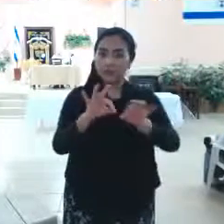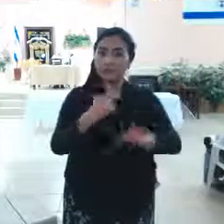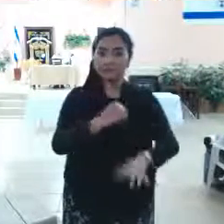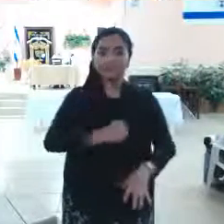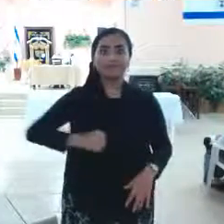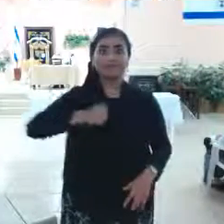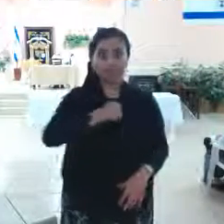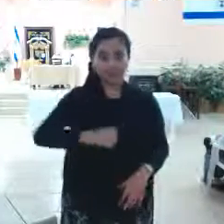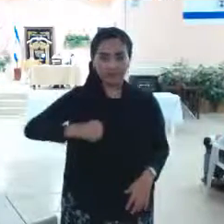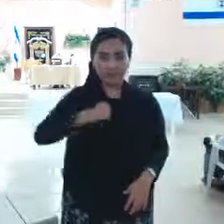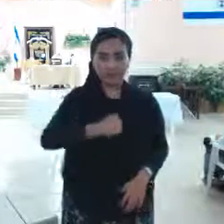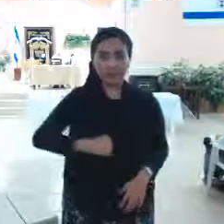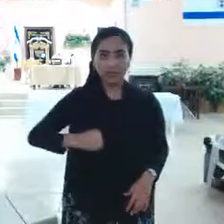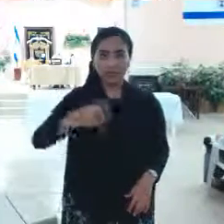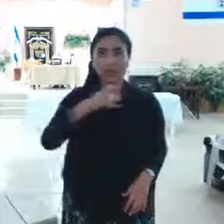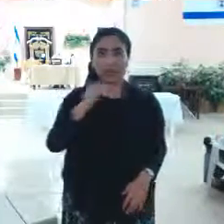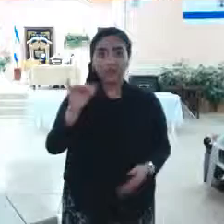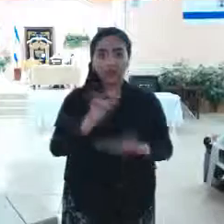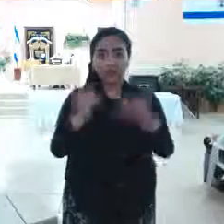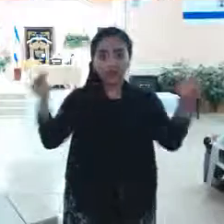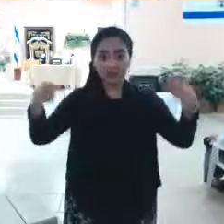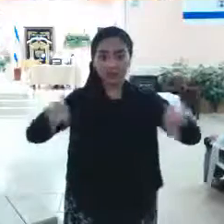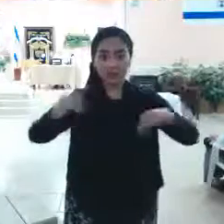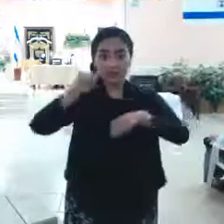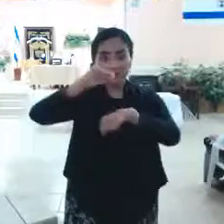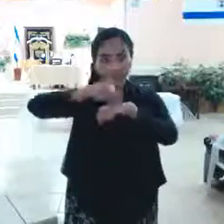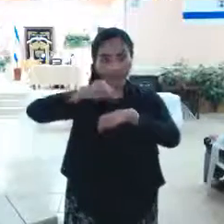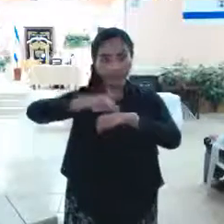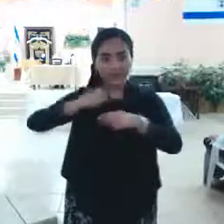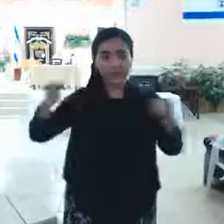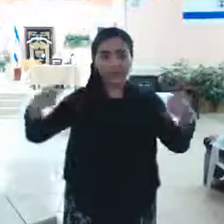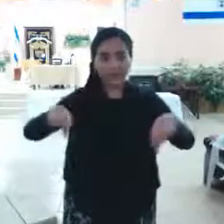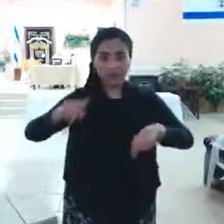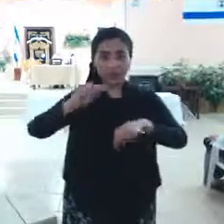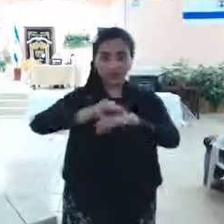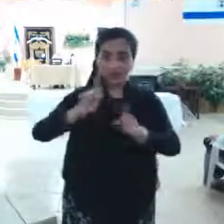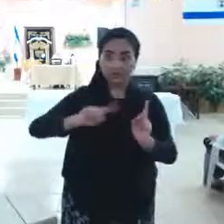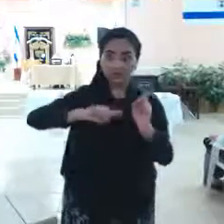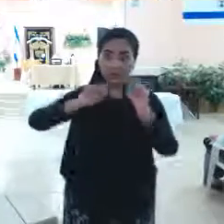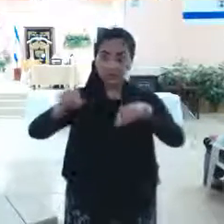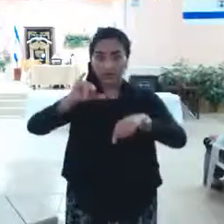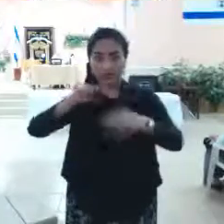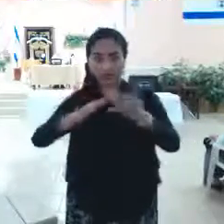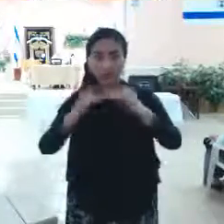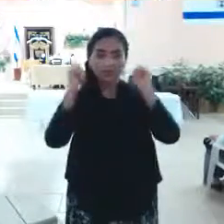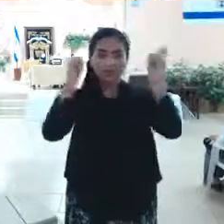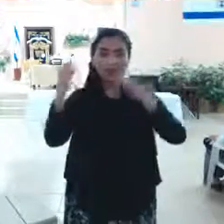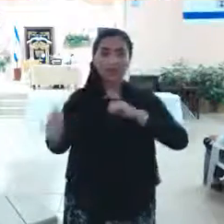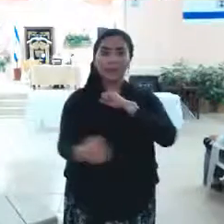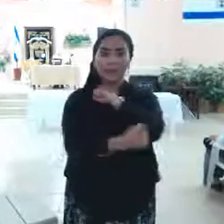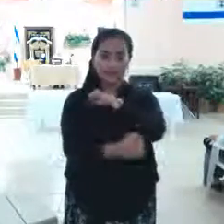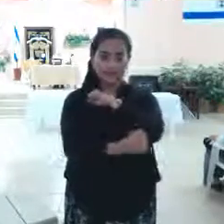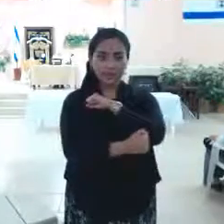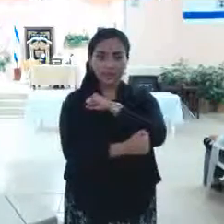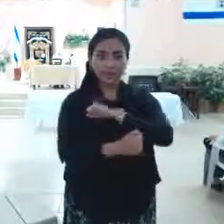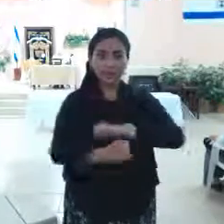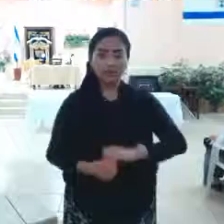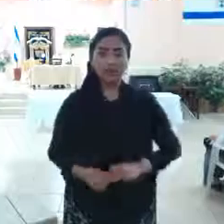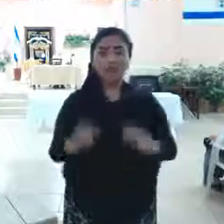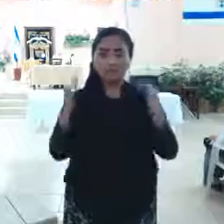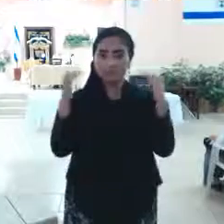make a repentance, to make teshuvah, and to come to the Mishkan. They go to the Mishkan in Jerusalem to celebrate a